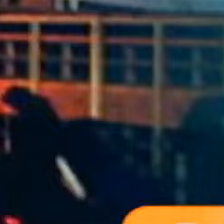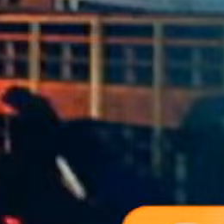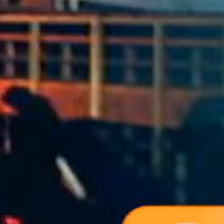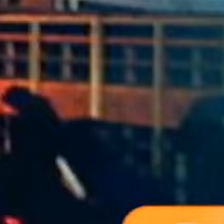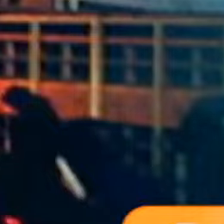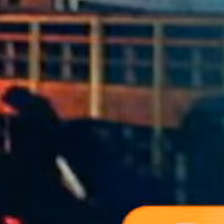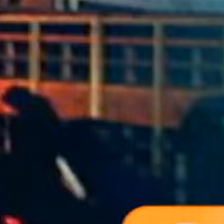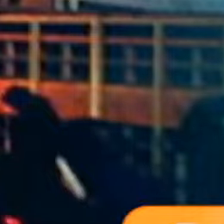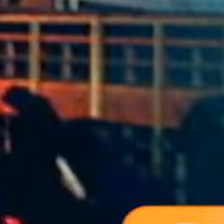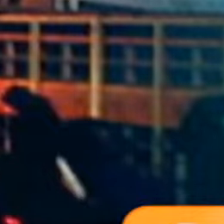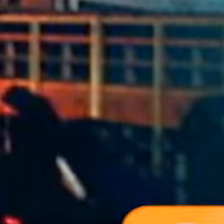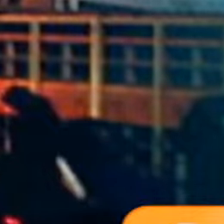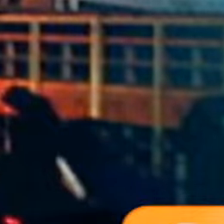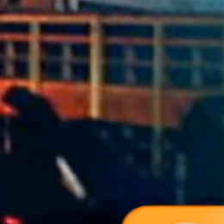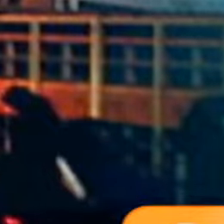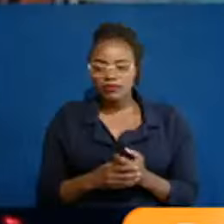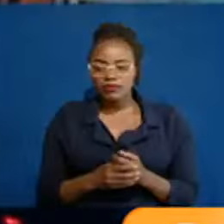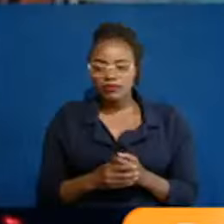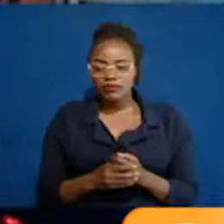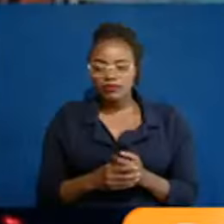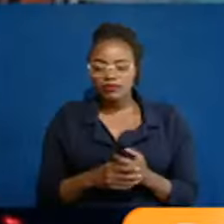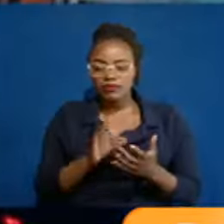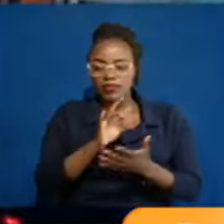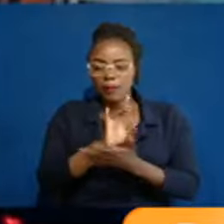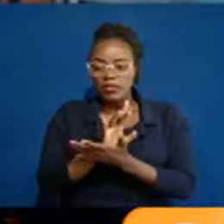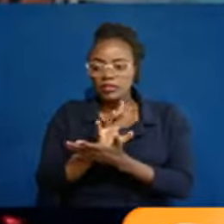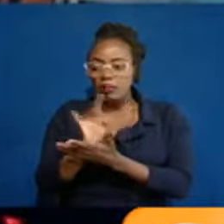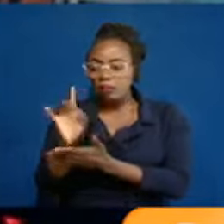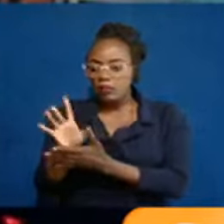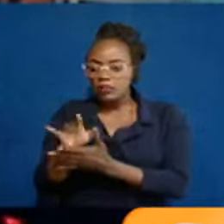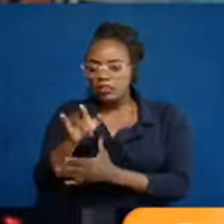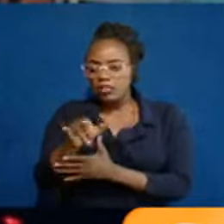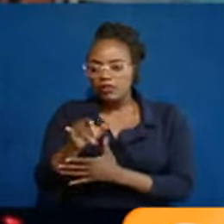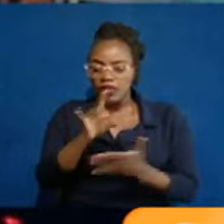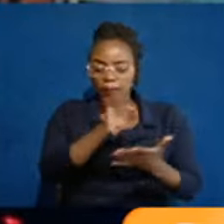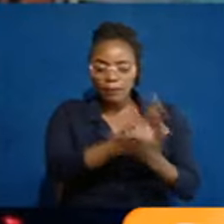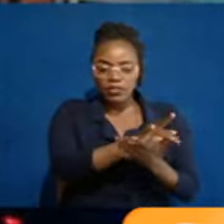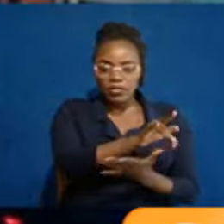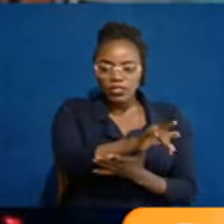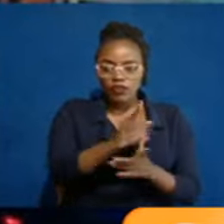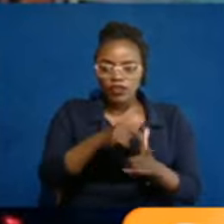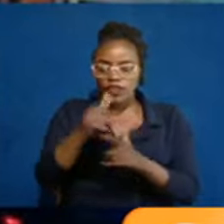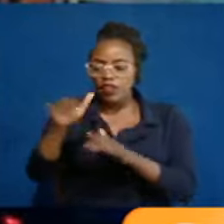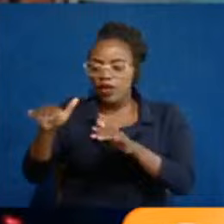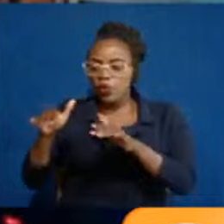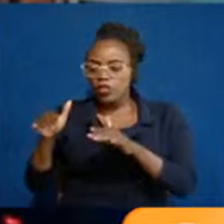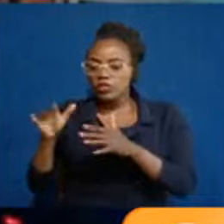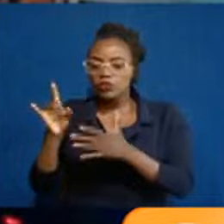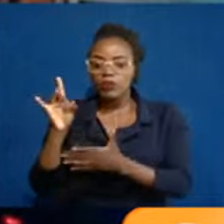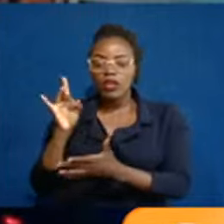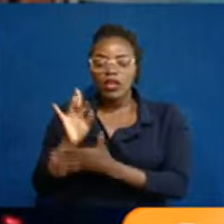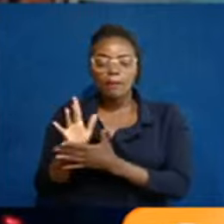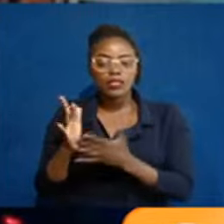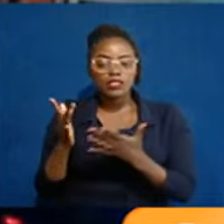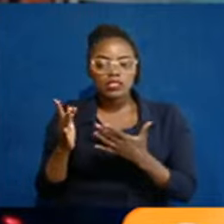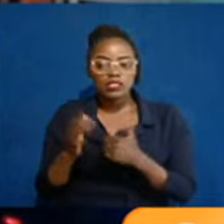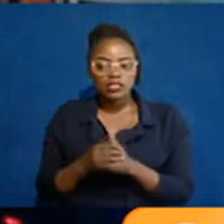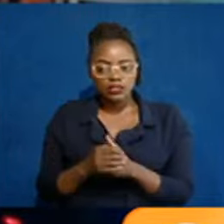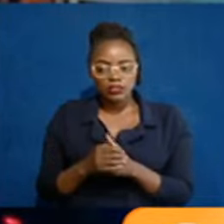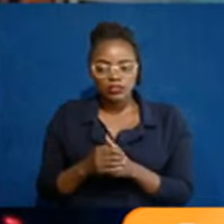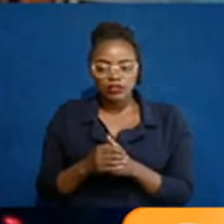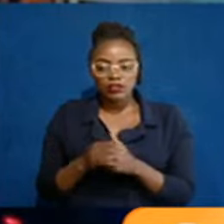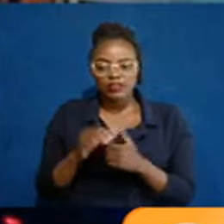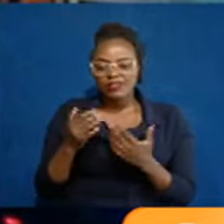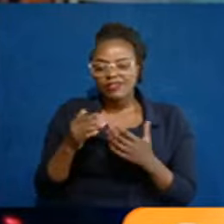Impeachment here, impeachment there. This one is impeached and the other one is waiting to be impeached. All